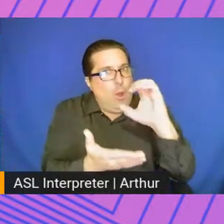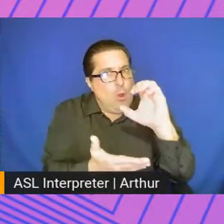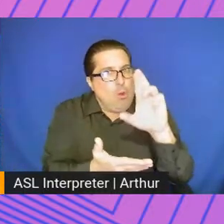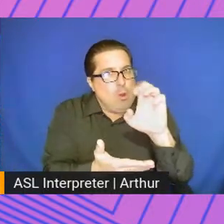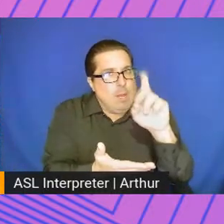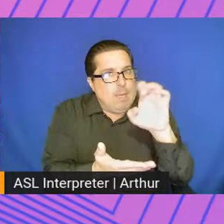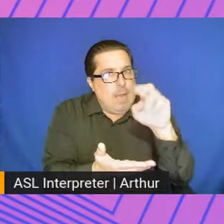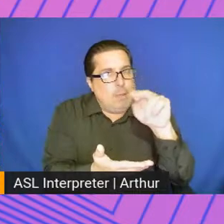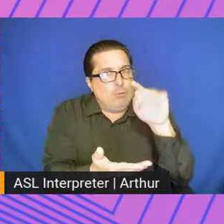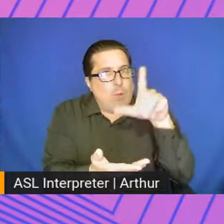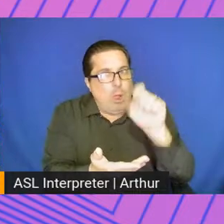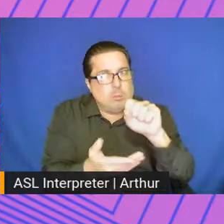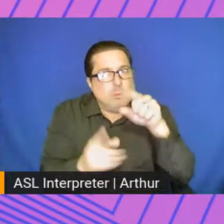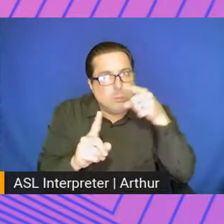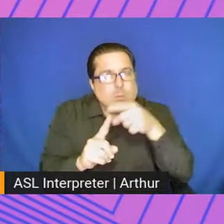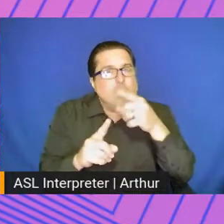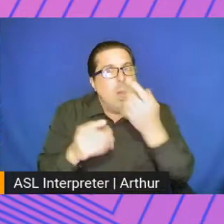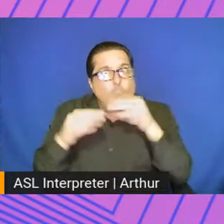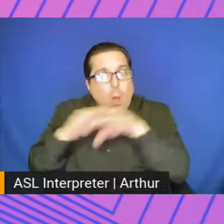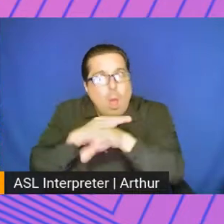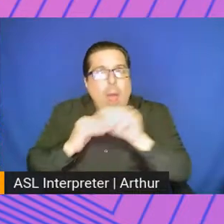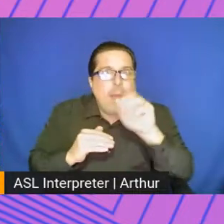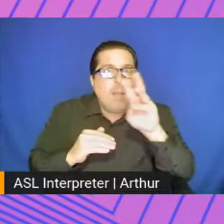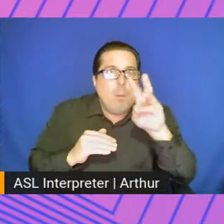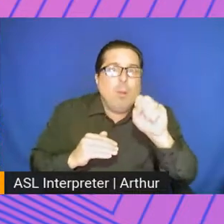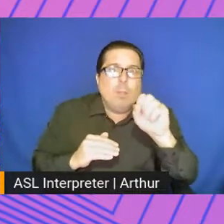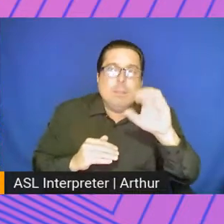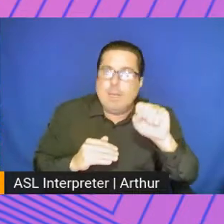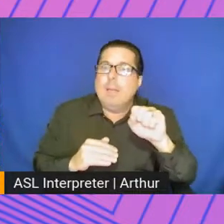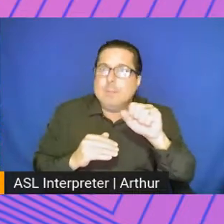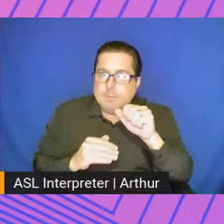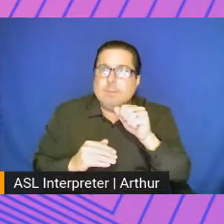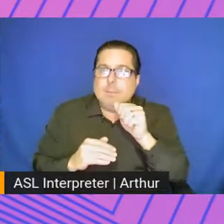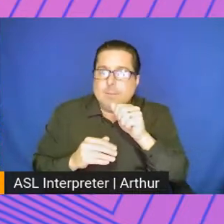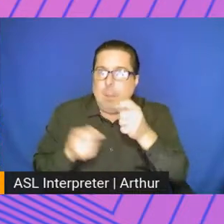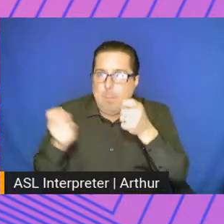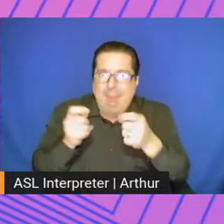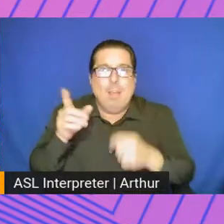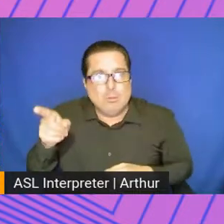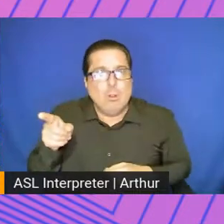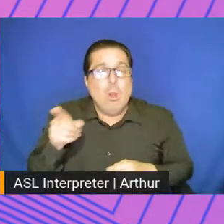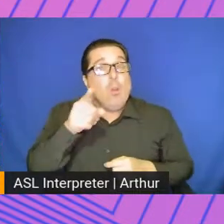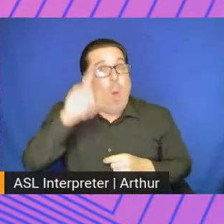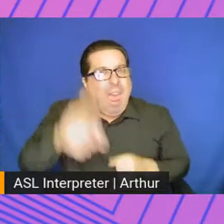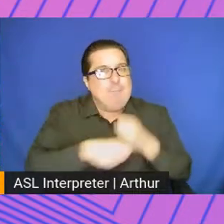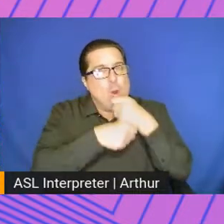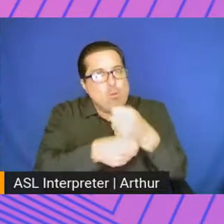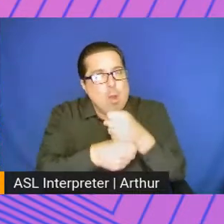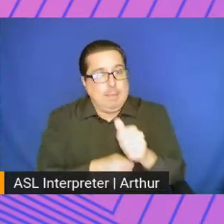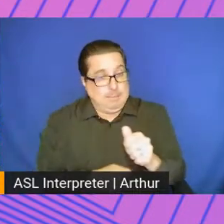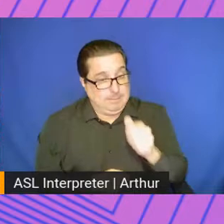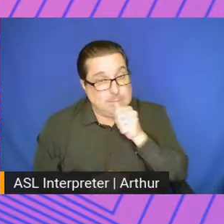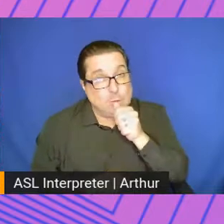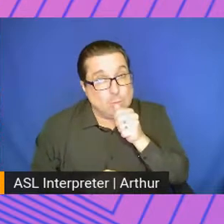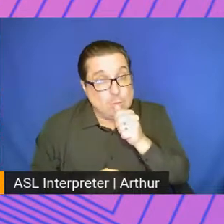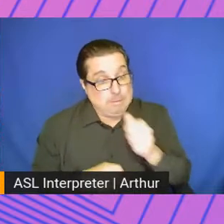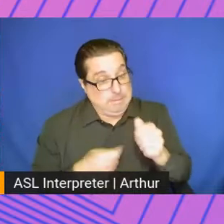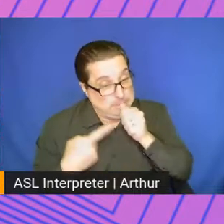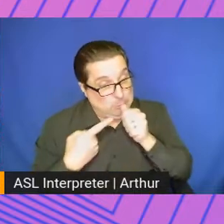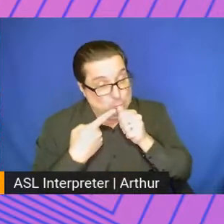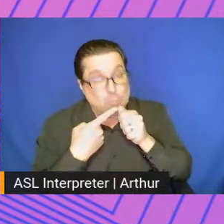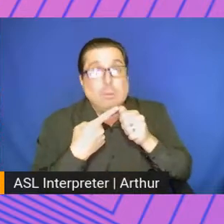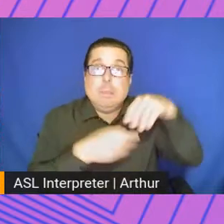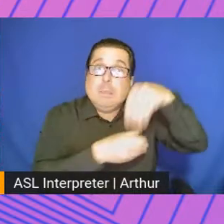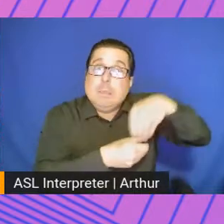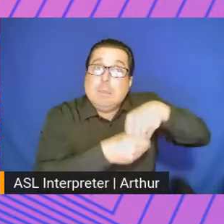communicate with AWS Secret Manager. And so you have to create a secret, and inside of that secret, you're going